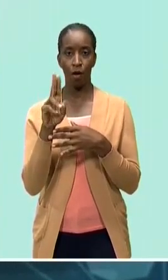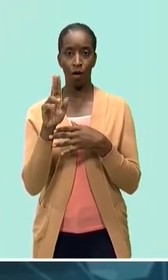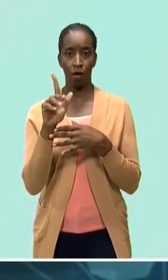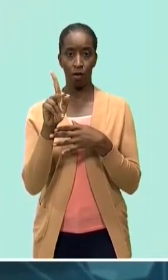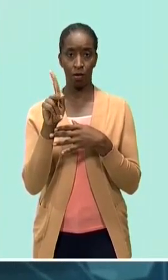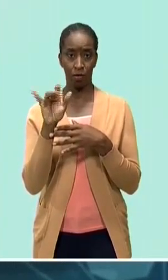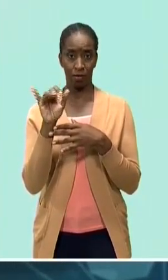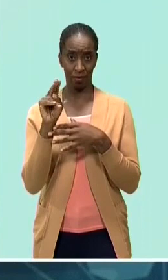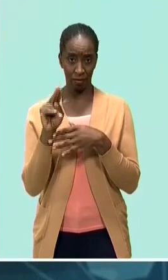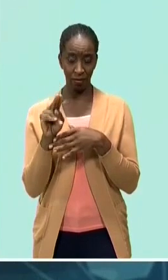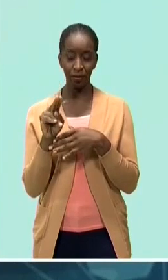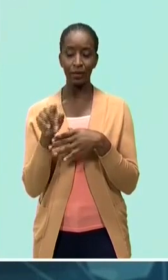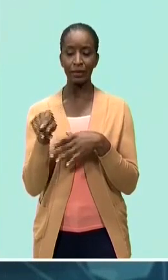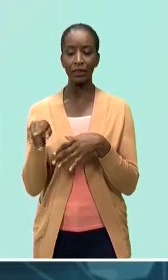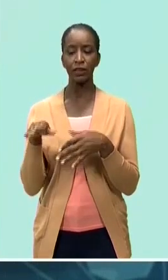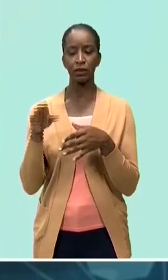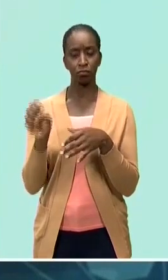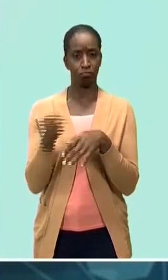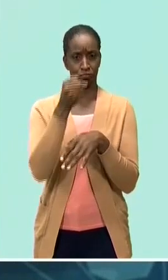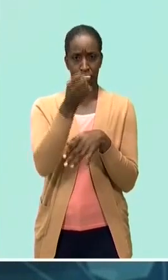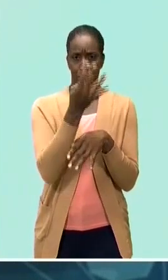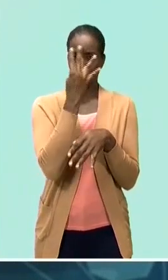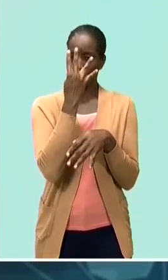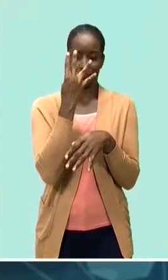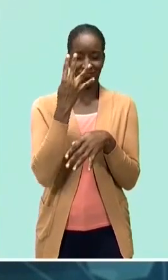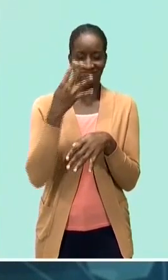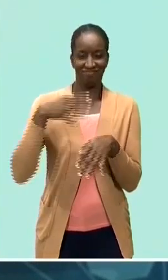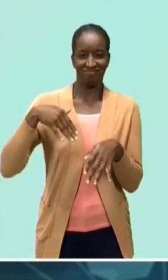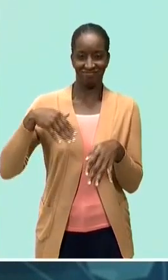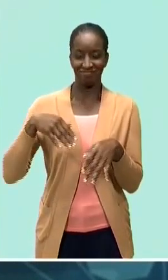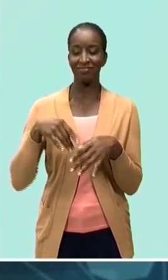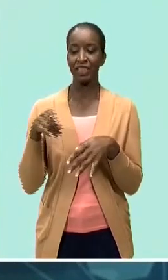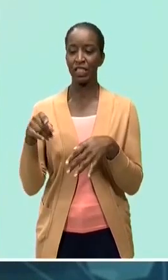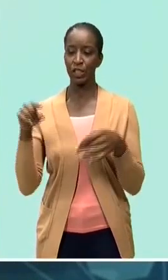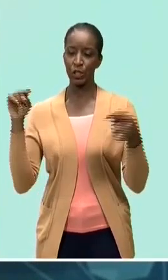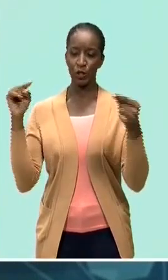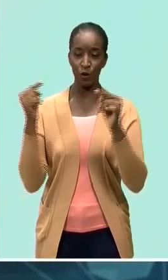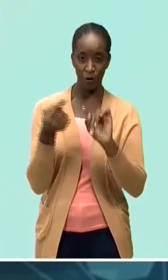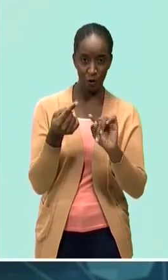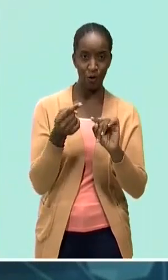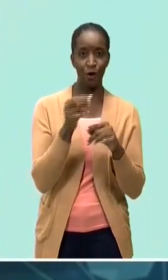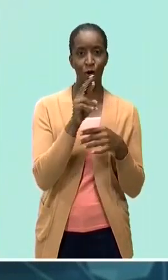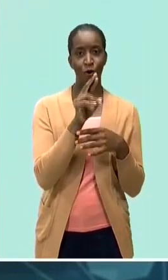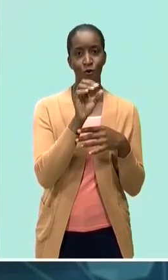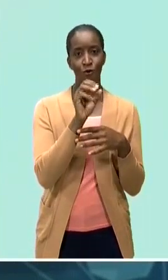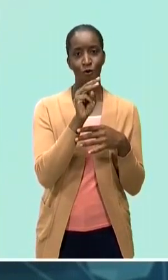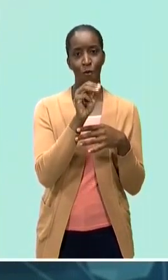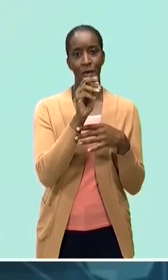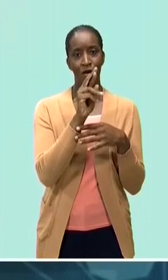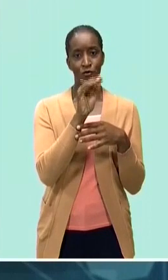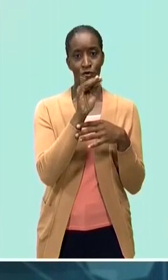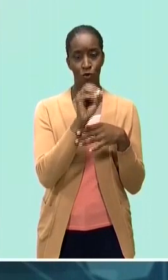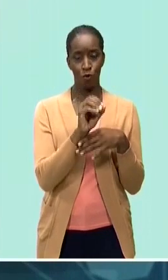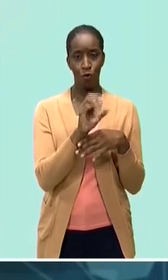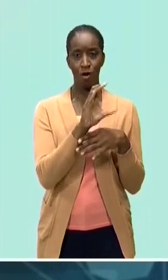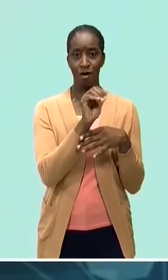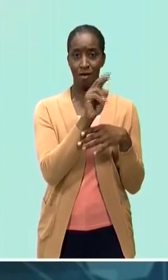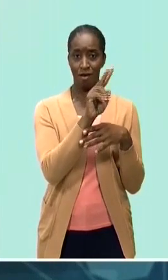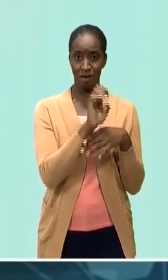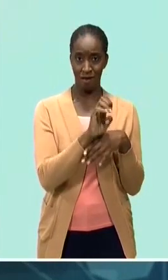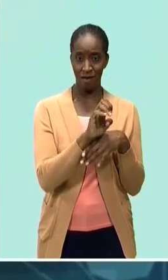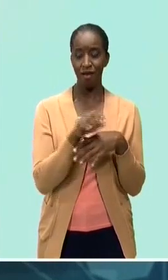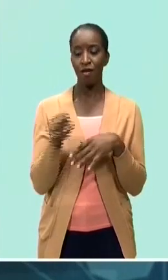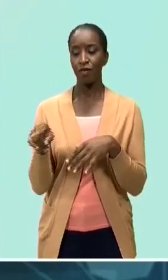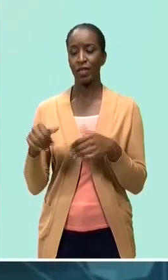arrested and charged with unlawfully and maliciously wounding Romario Cave. The incident took place on Sunday. The 33-year-old Emerald Park St.